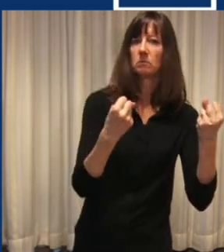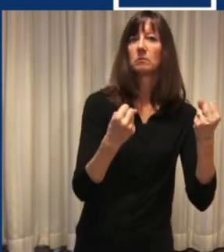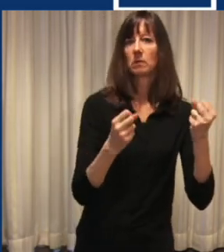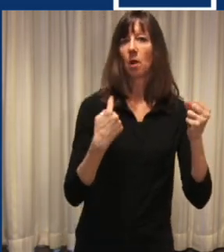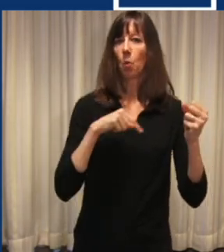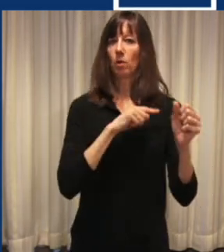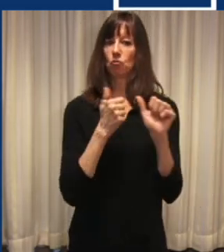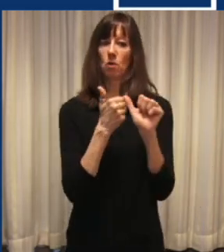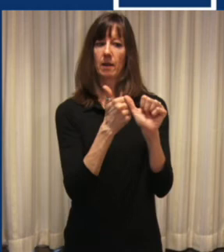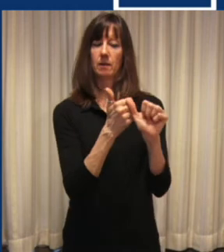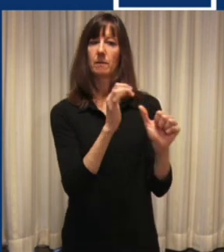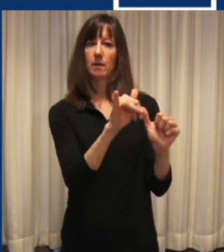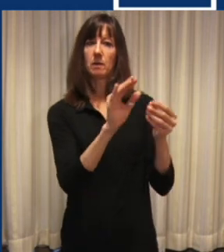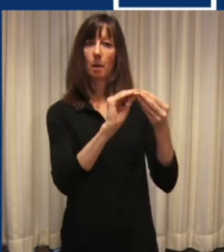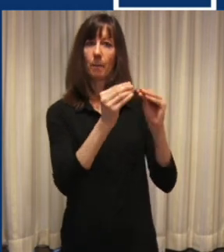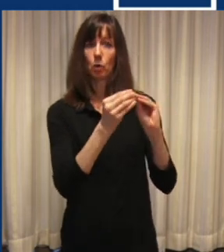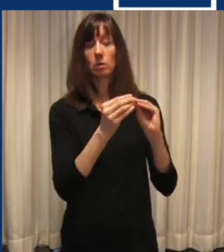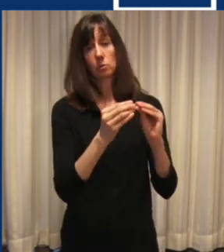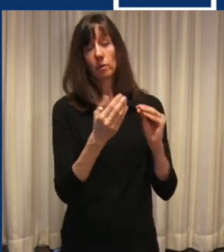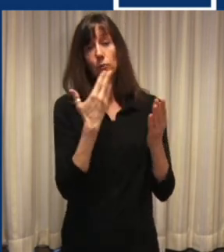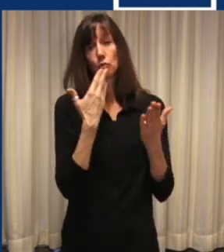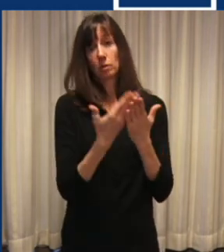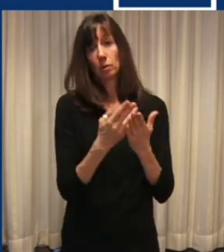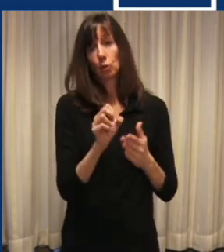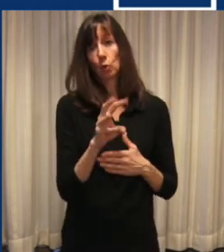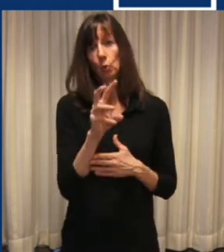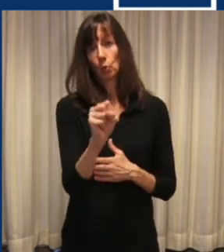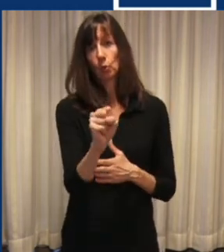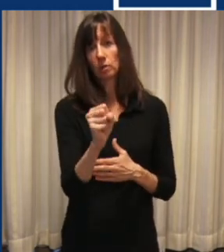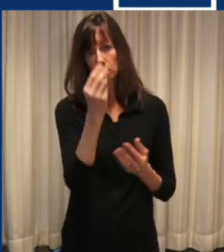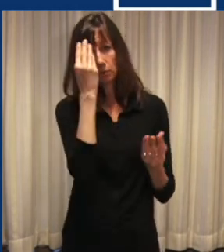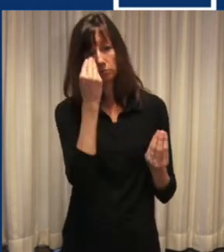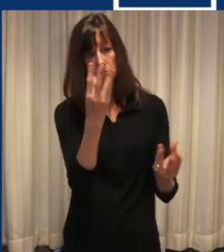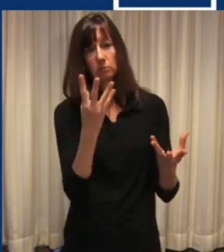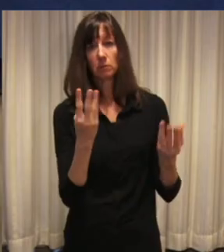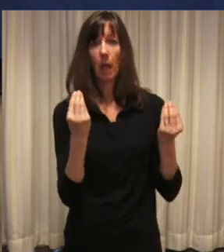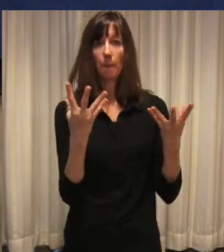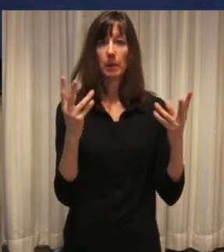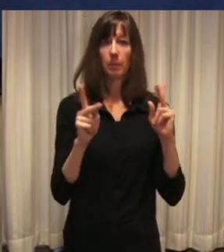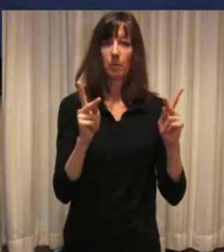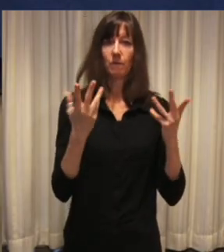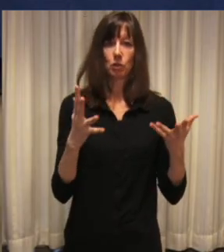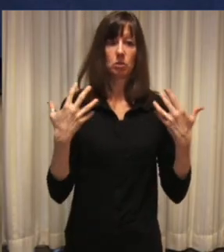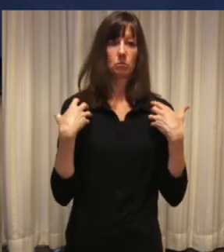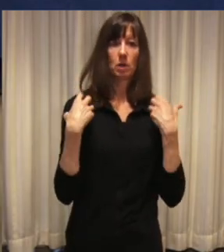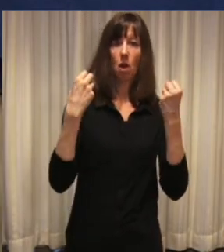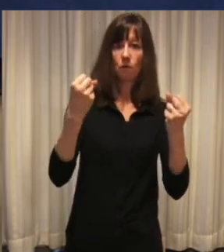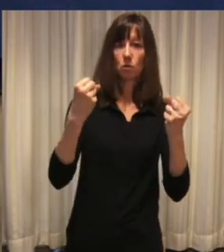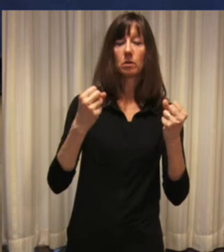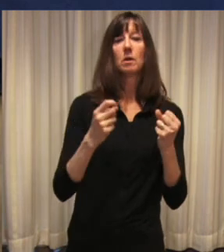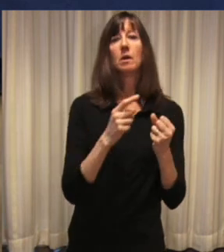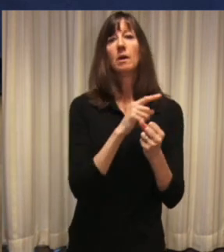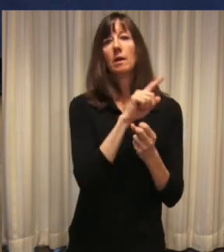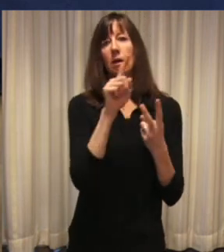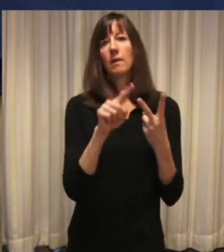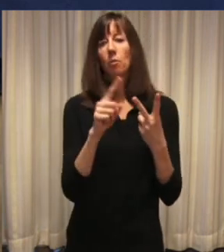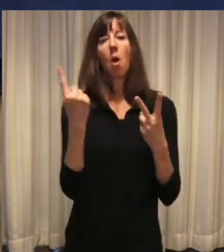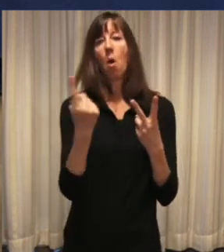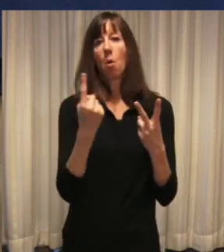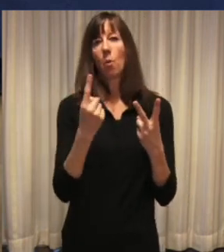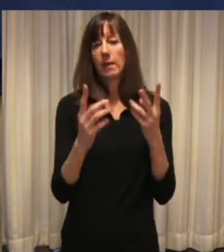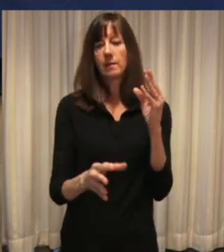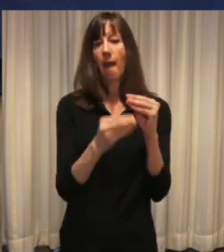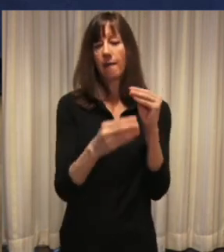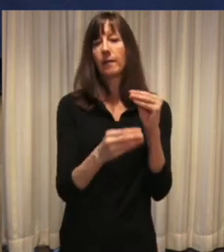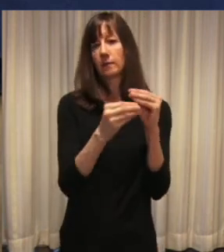nice. And in general, working to always add more data to that dashboard. So